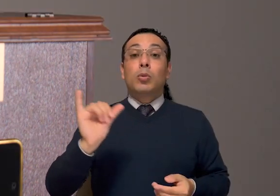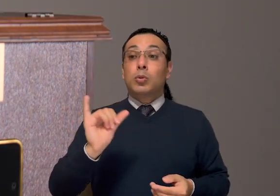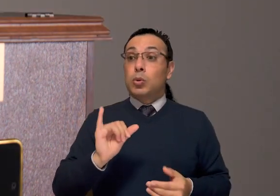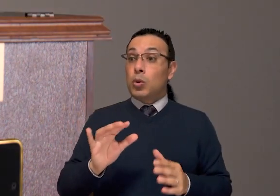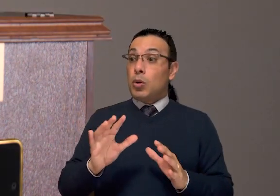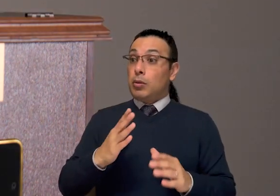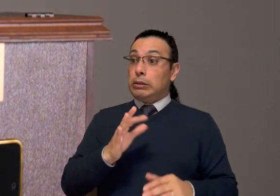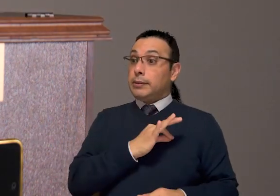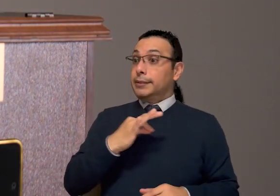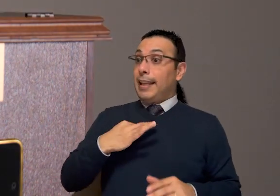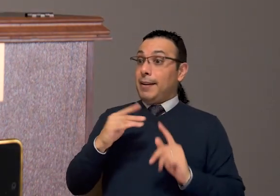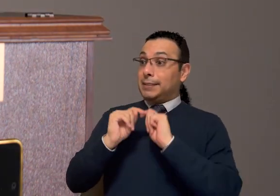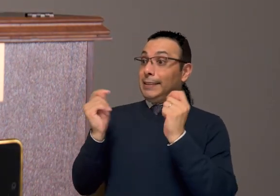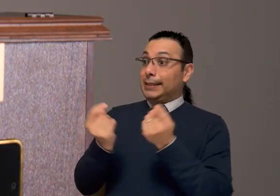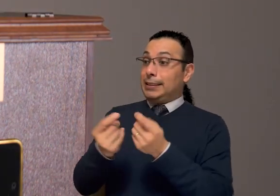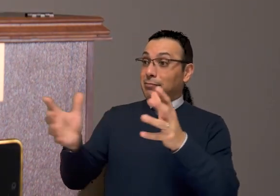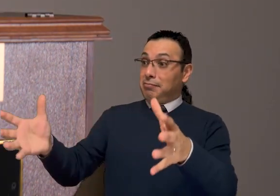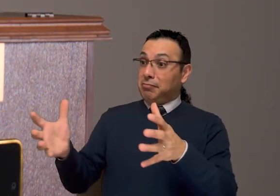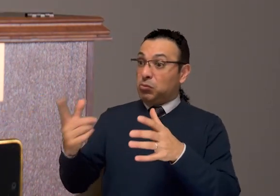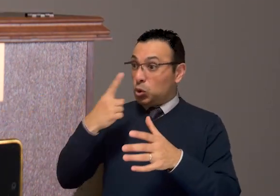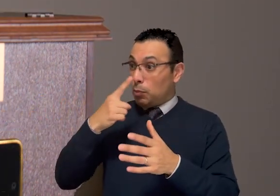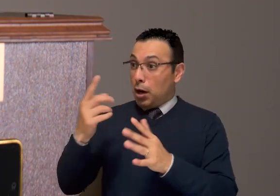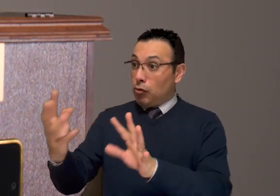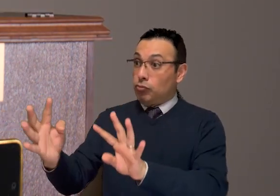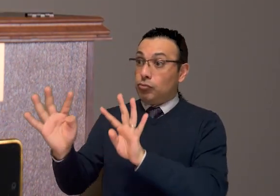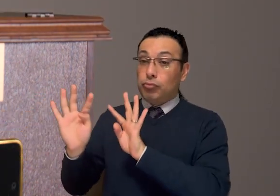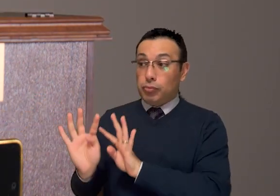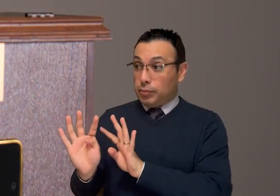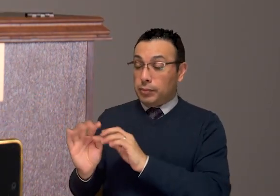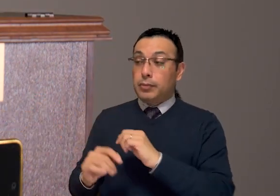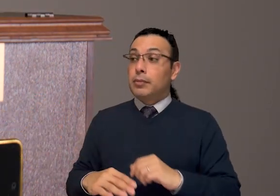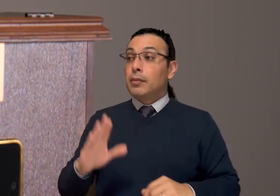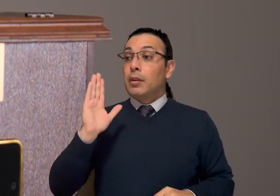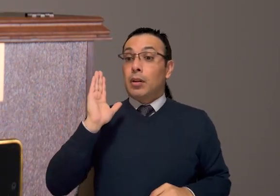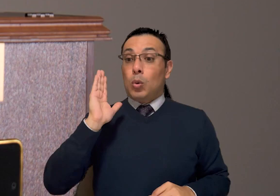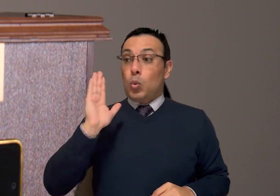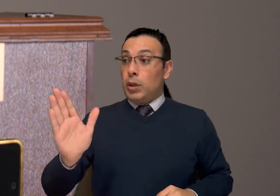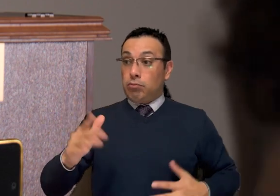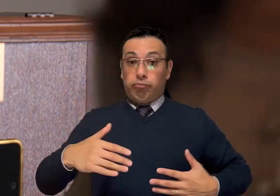to put the screen up, and they will be kind of in a panel seating here.